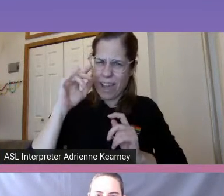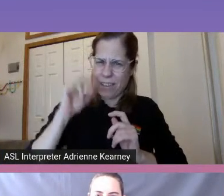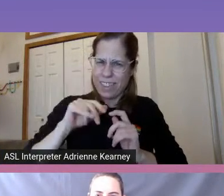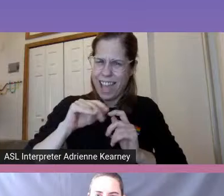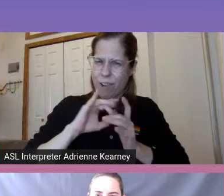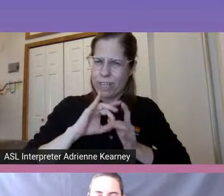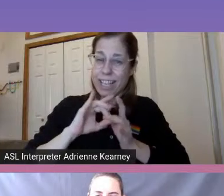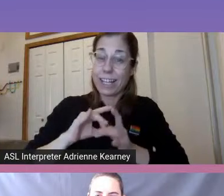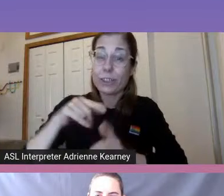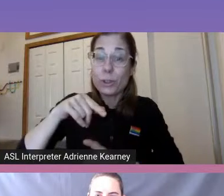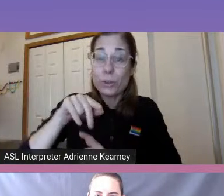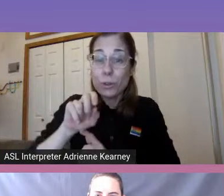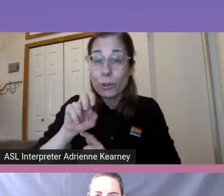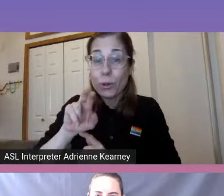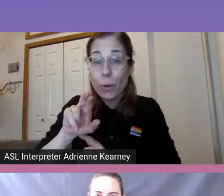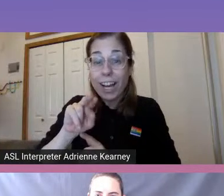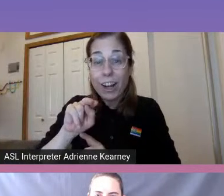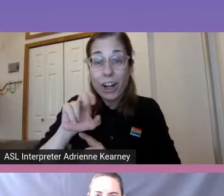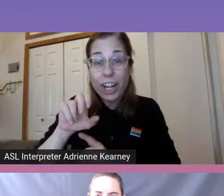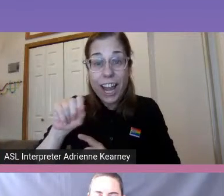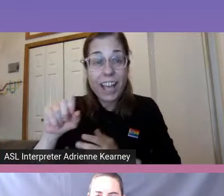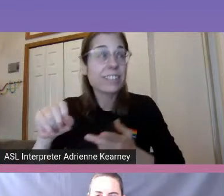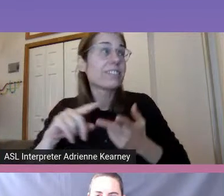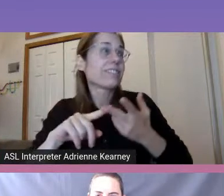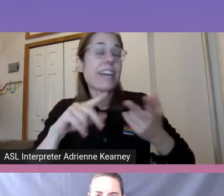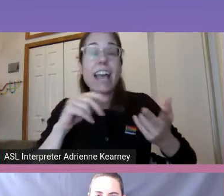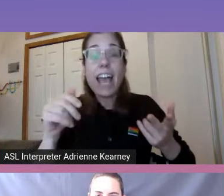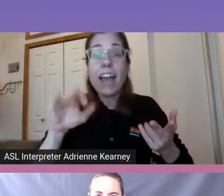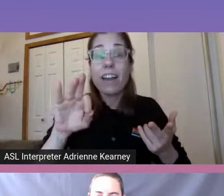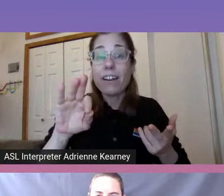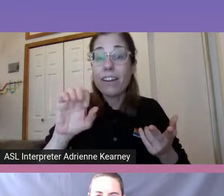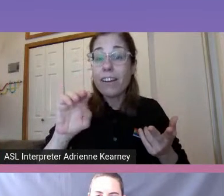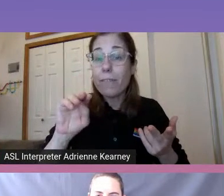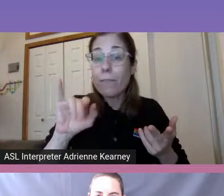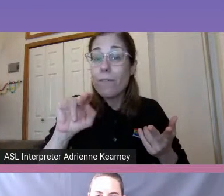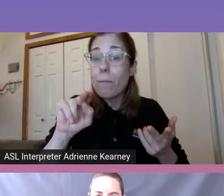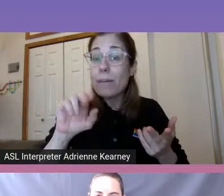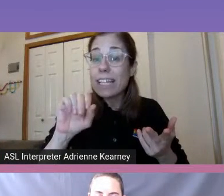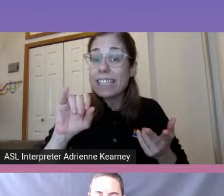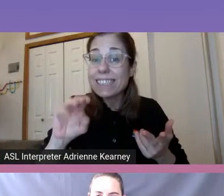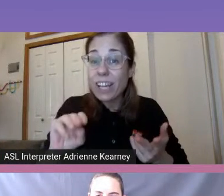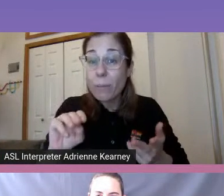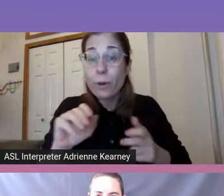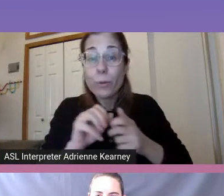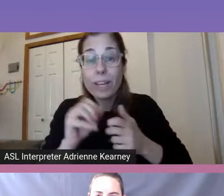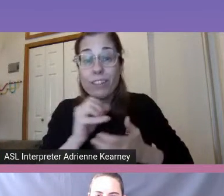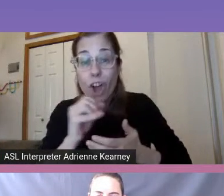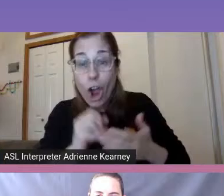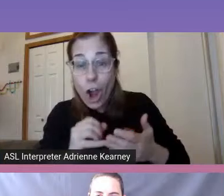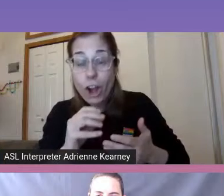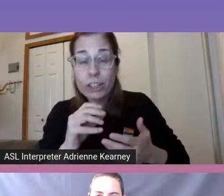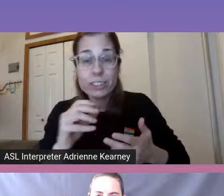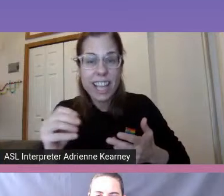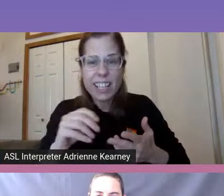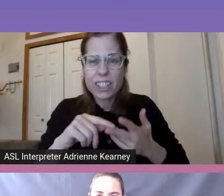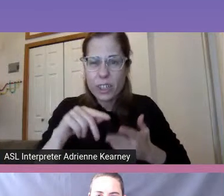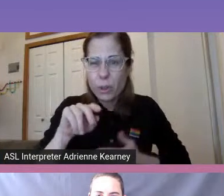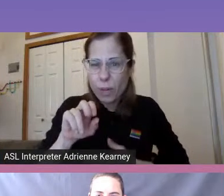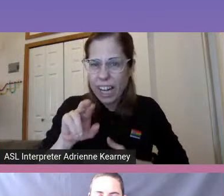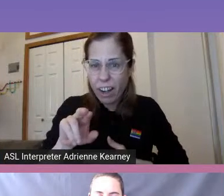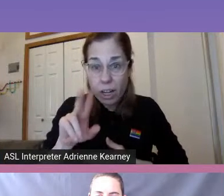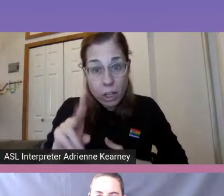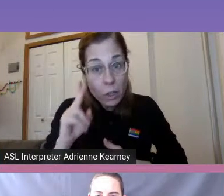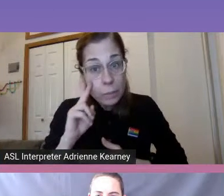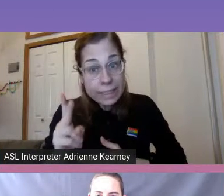and feminist practice in the arts and queerness. You know, have we seen enough of that